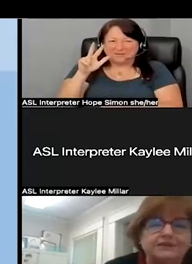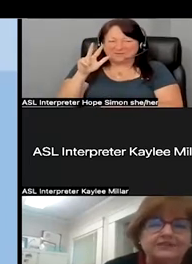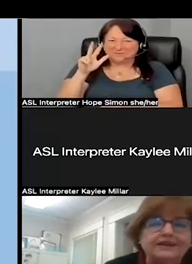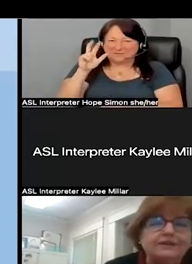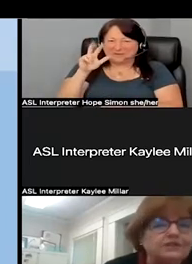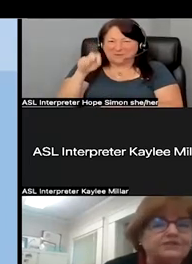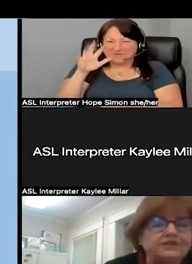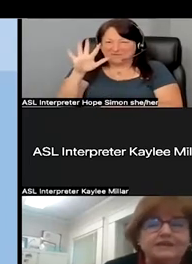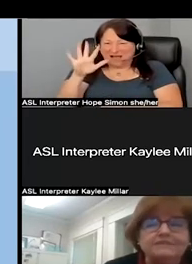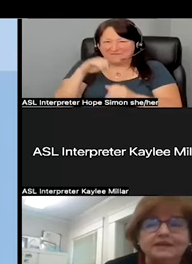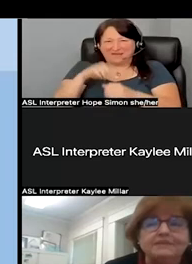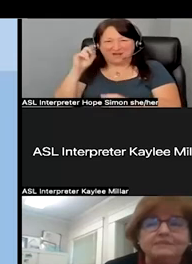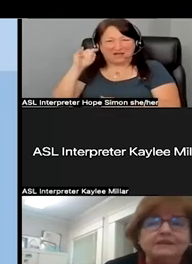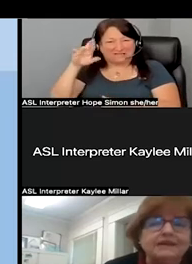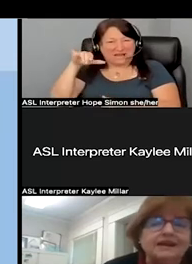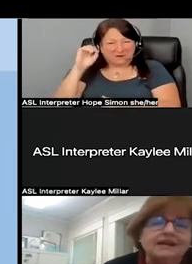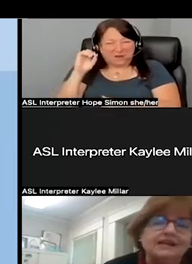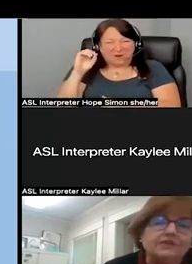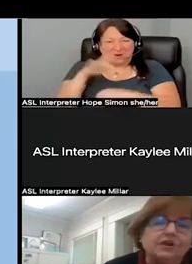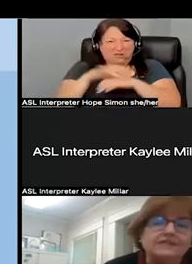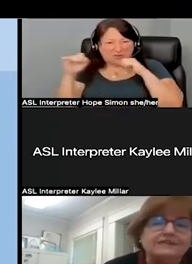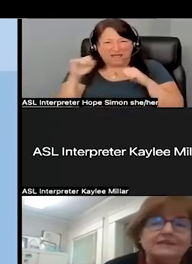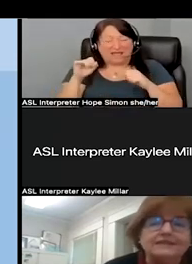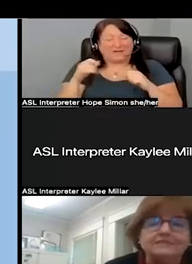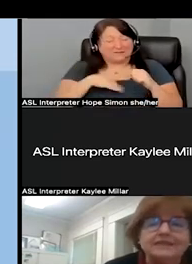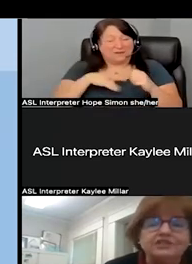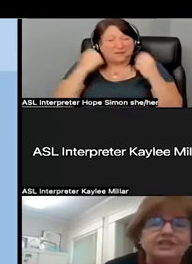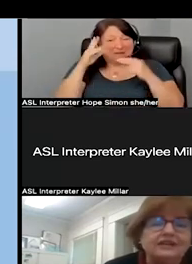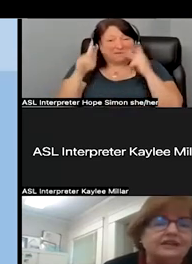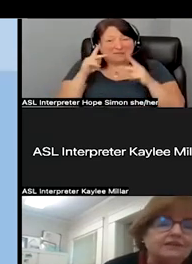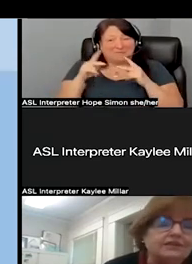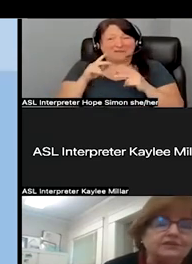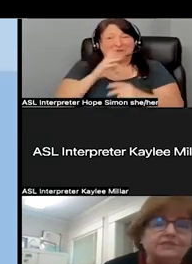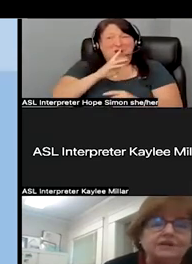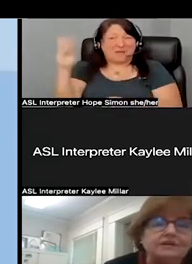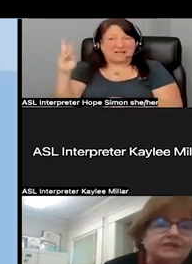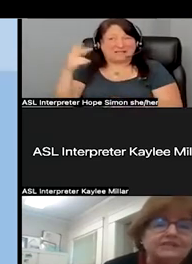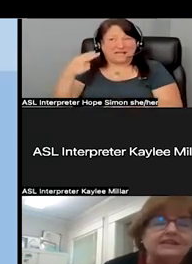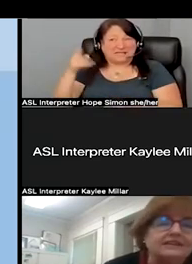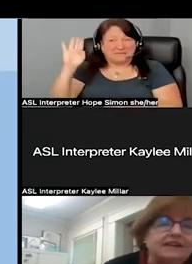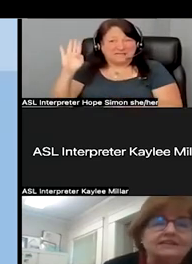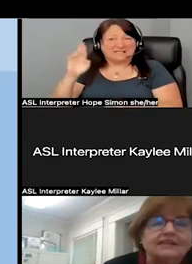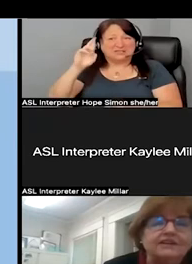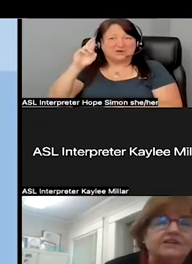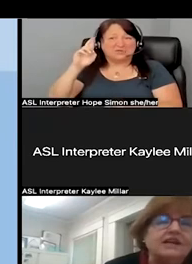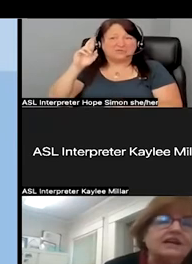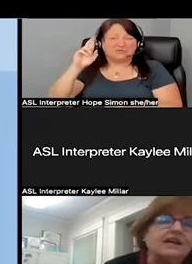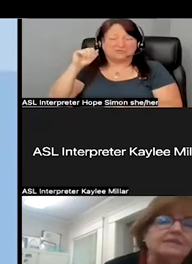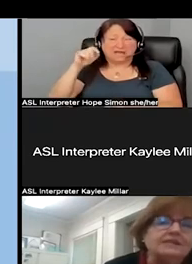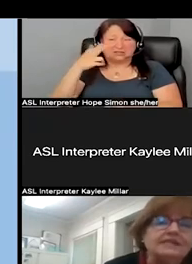may have felt that. It was felt by many people as far west as Huntington Beach, Rancho Cucamonga, Fontana,